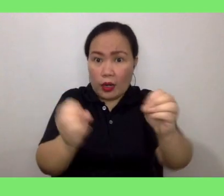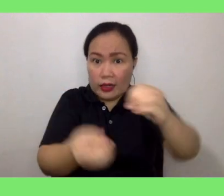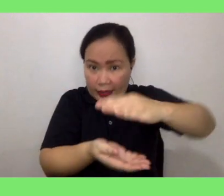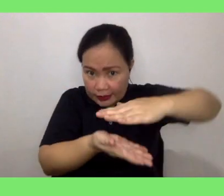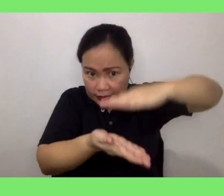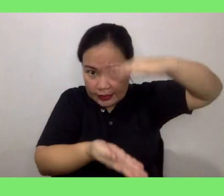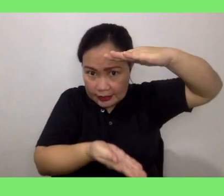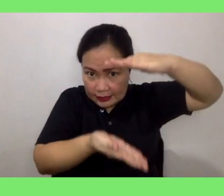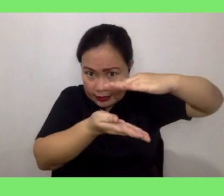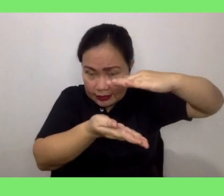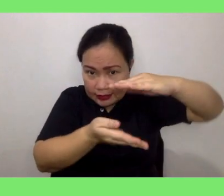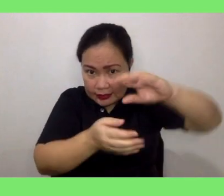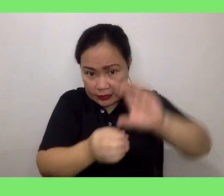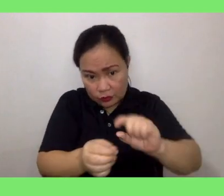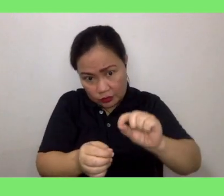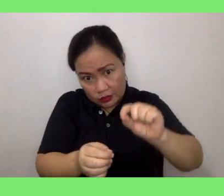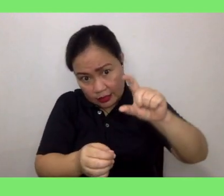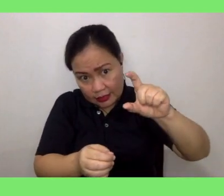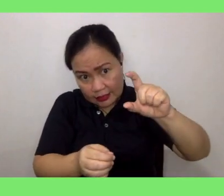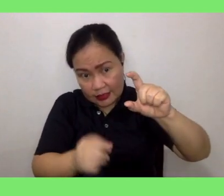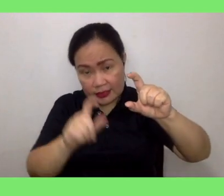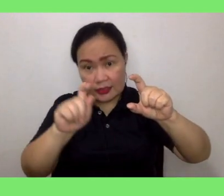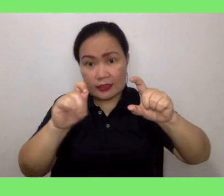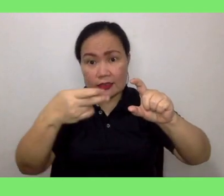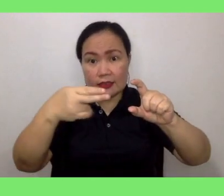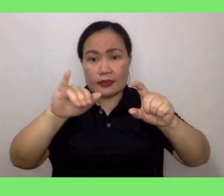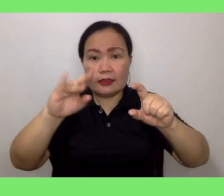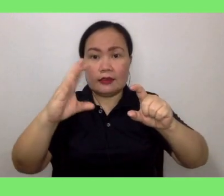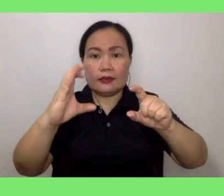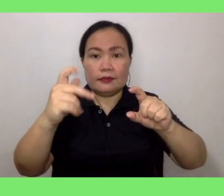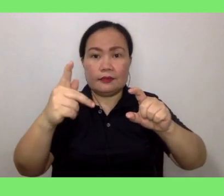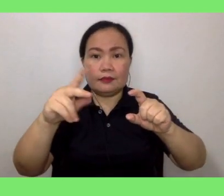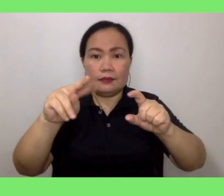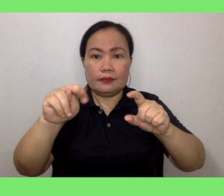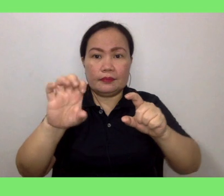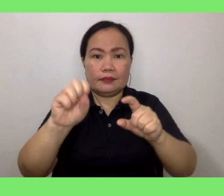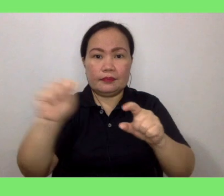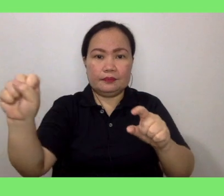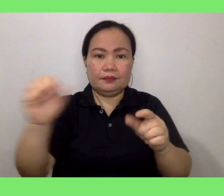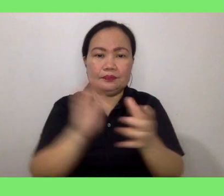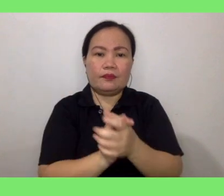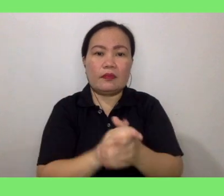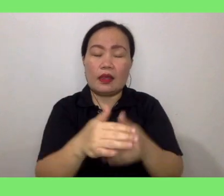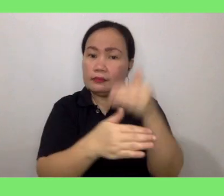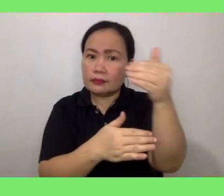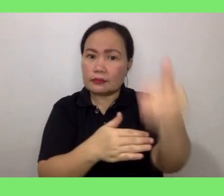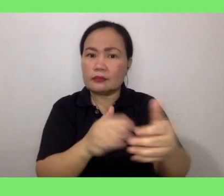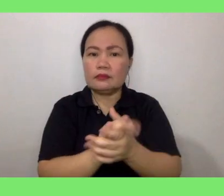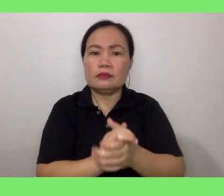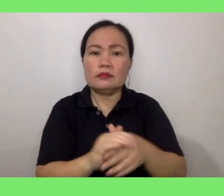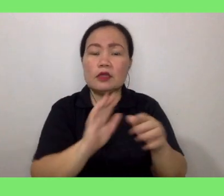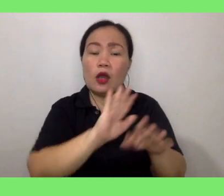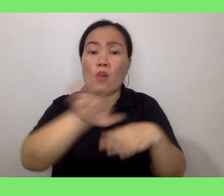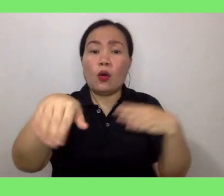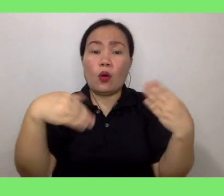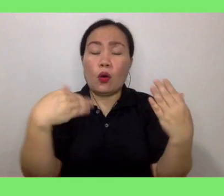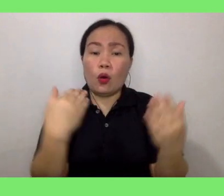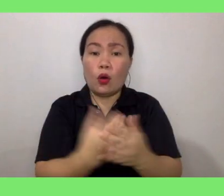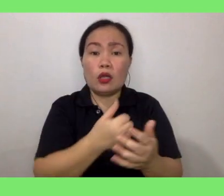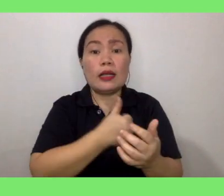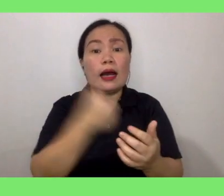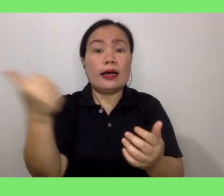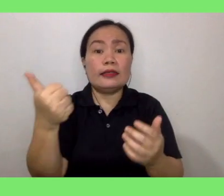a point using a capital letter. Always remember that. Okay. That's why all